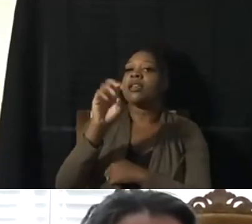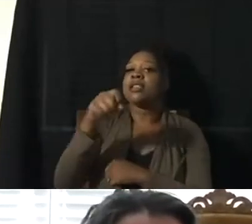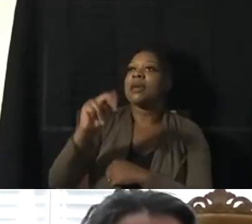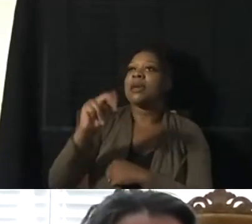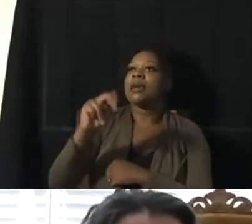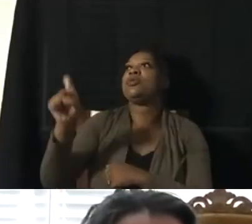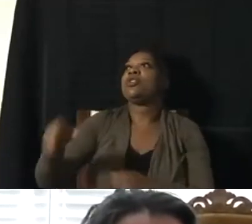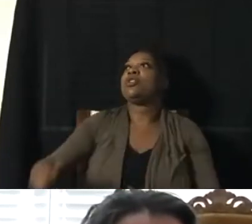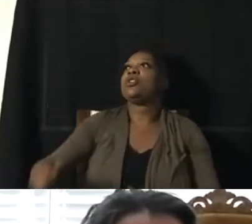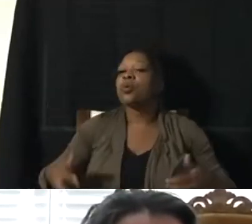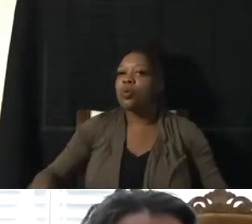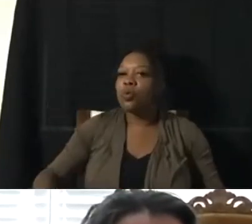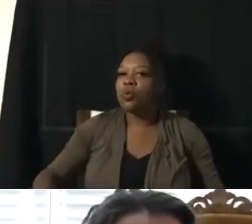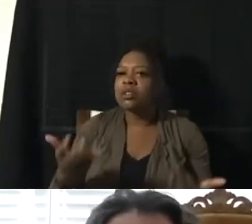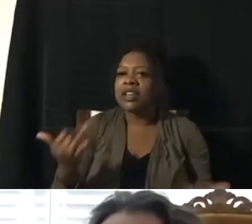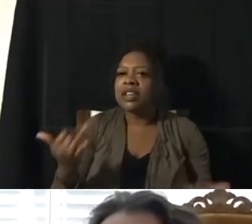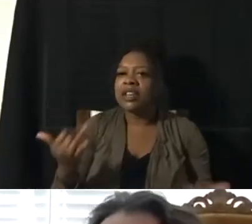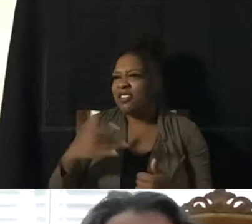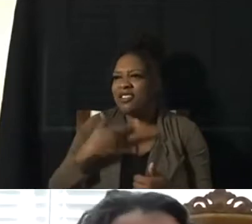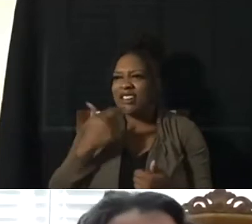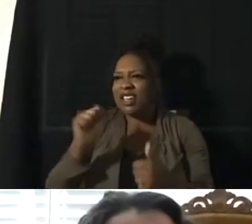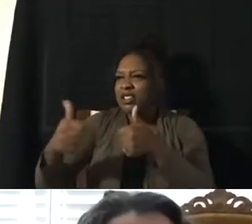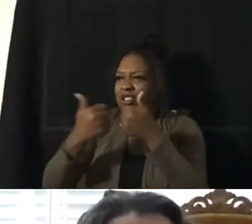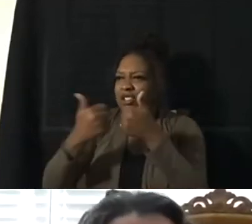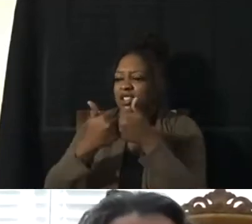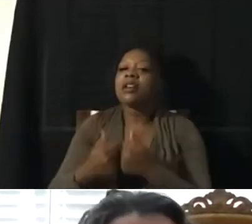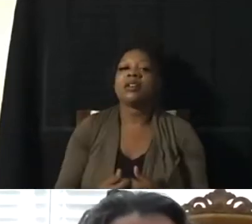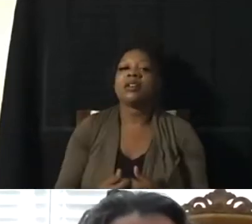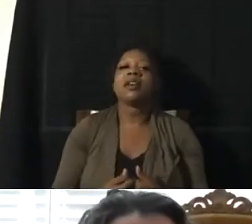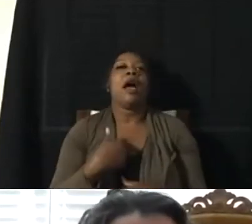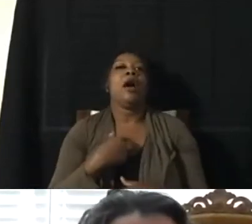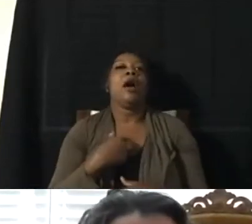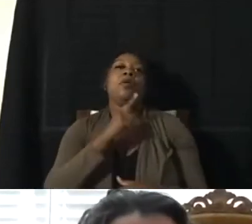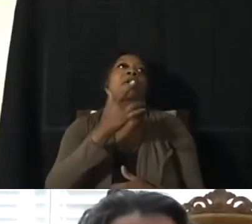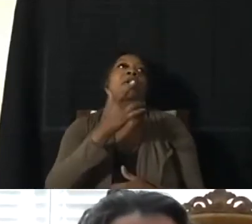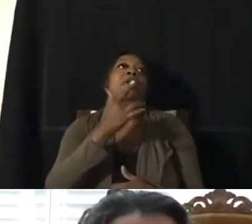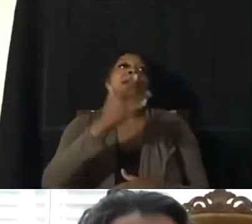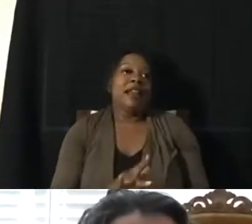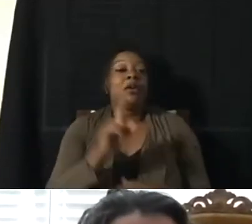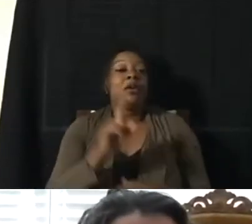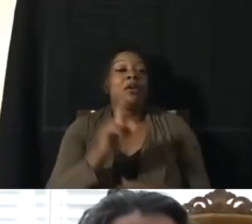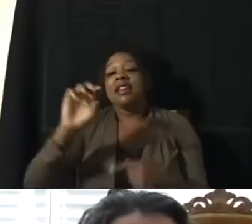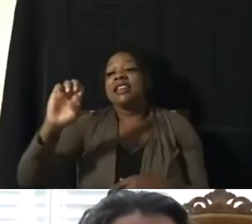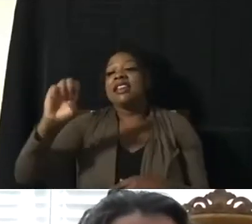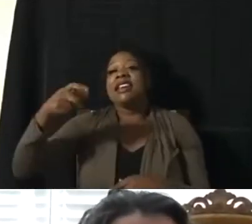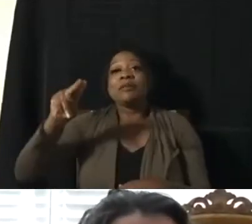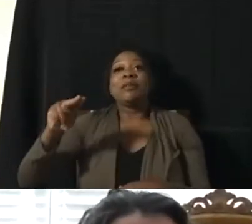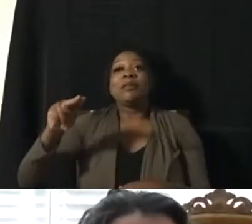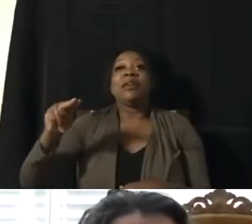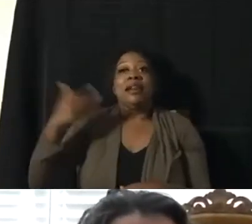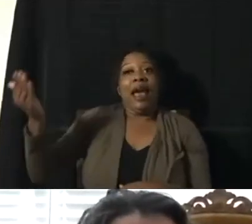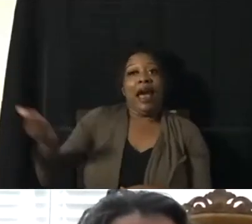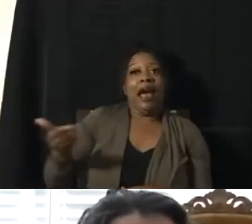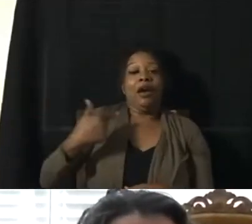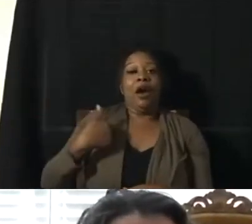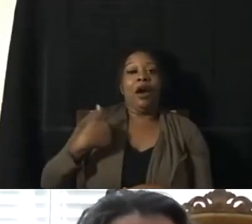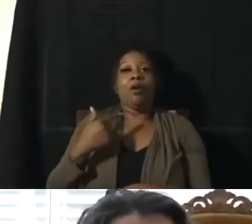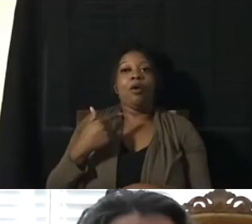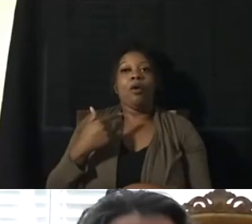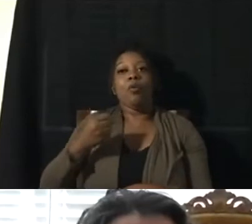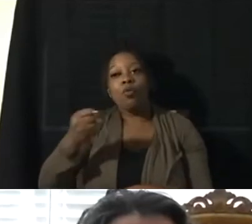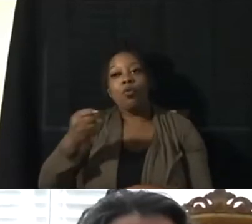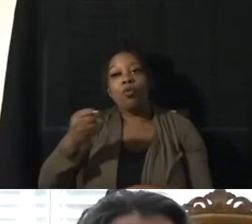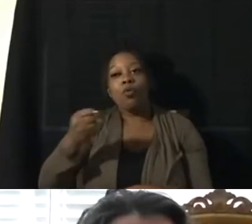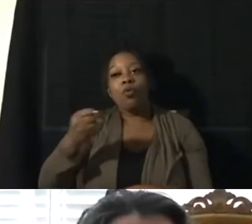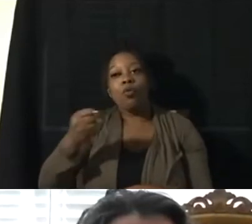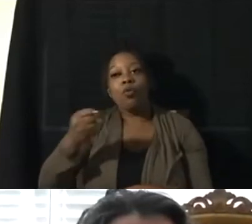very fortunate, and when ESPN brought me on as a reporter, there wasn't a huge issue